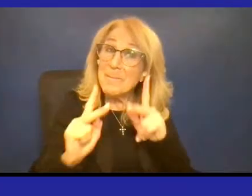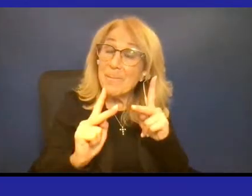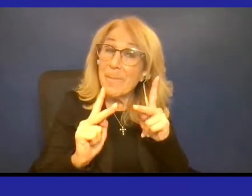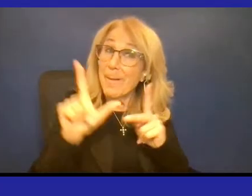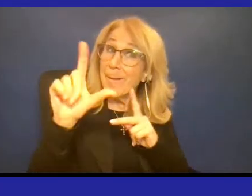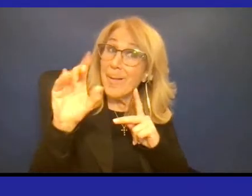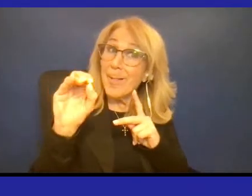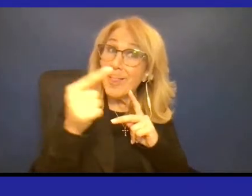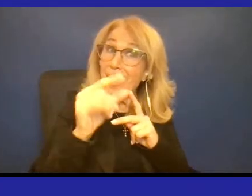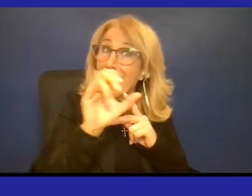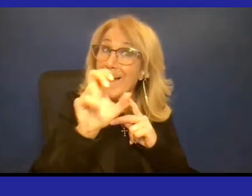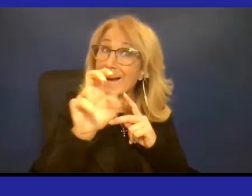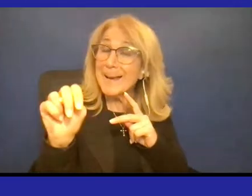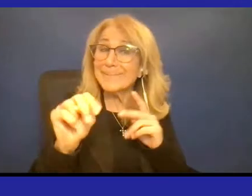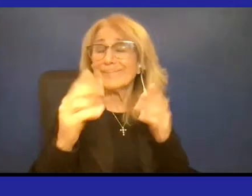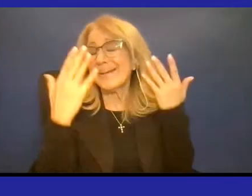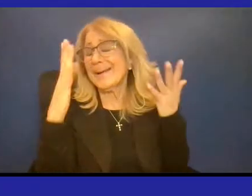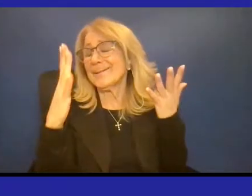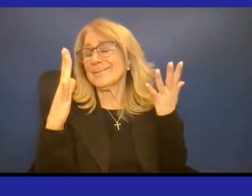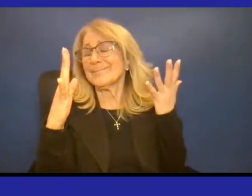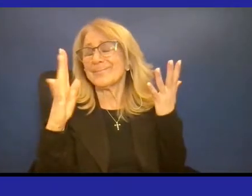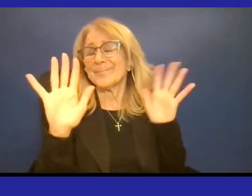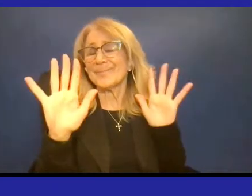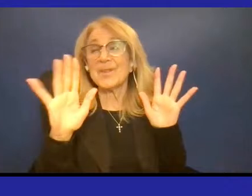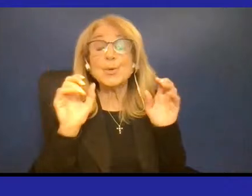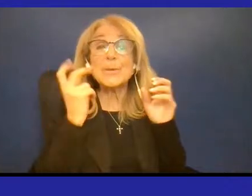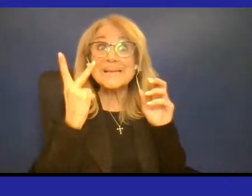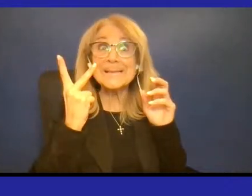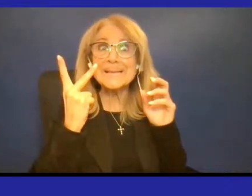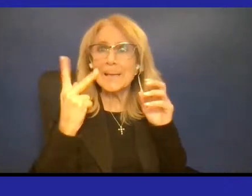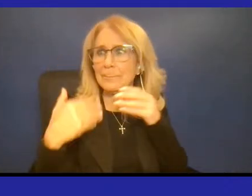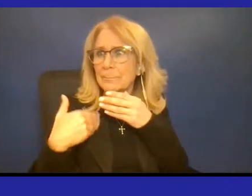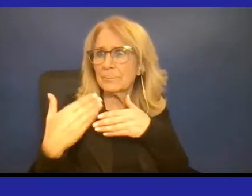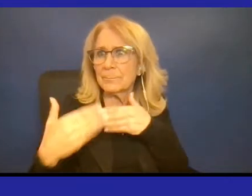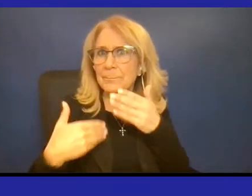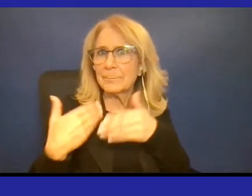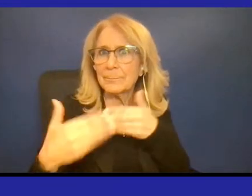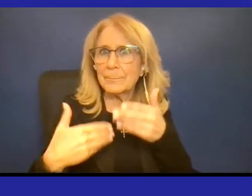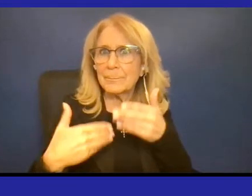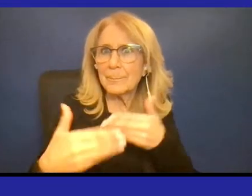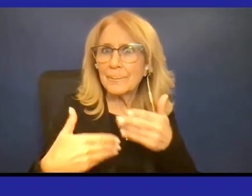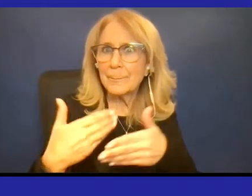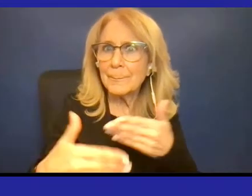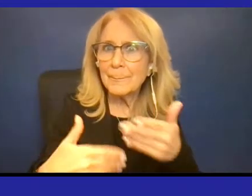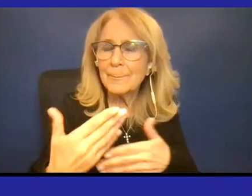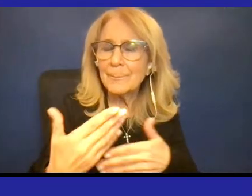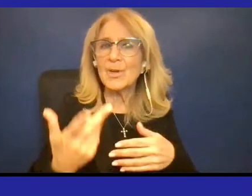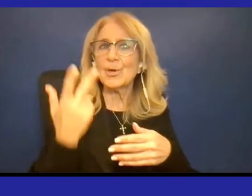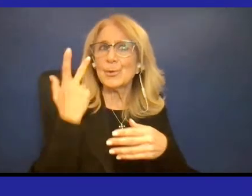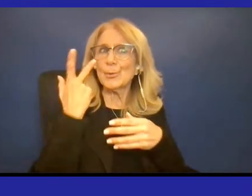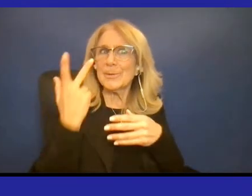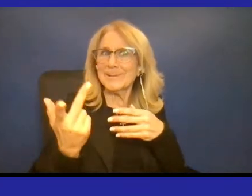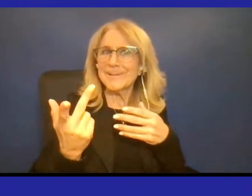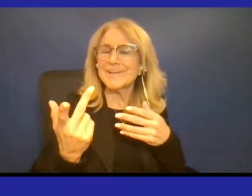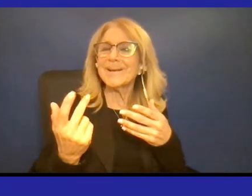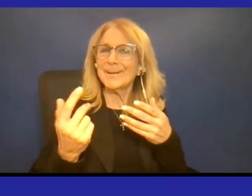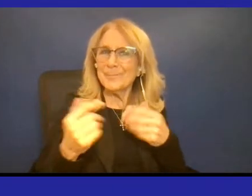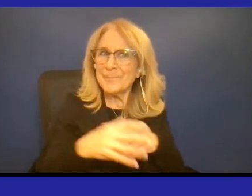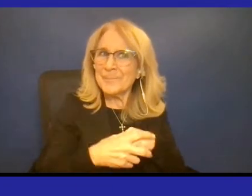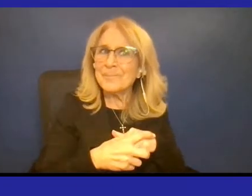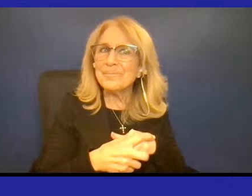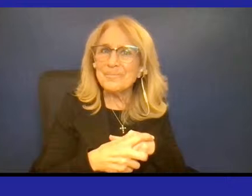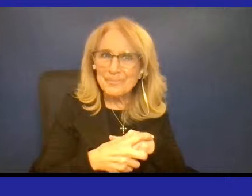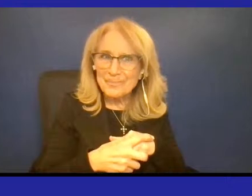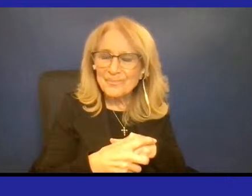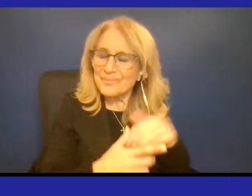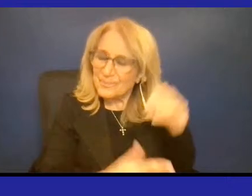I don't know, I'm making it up. You can also see it over time because you'll see concentrations, right? Logins are very concentrated. So anyway, there's